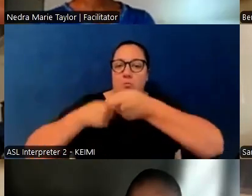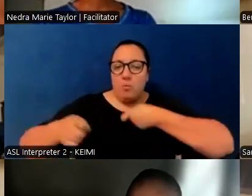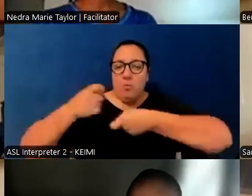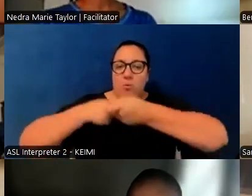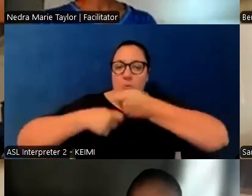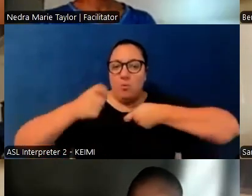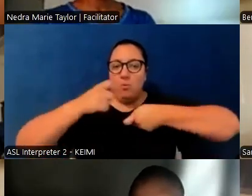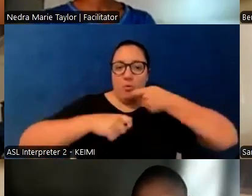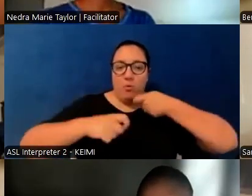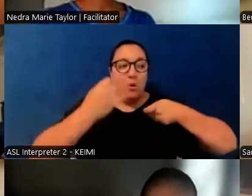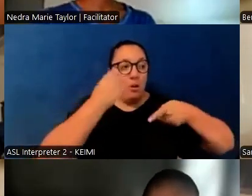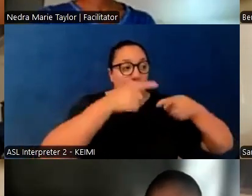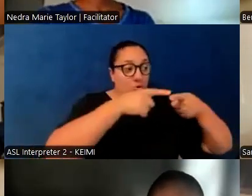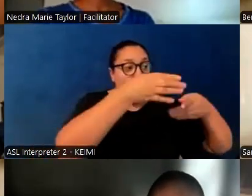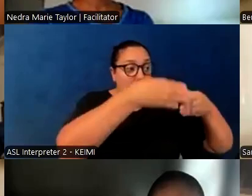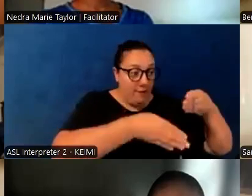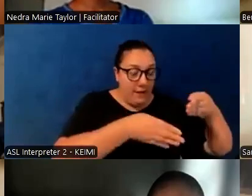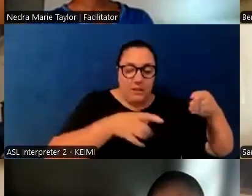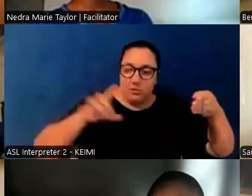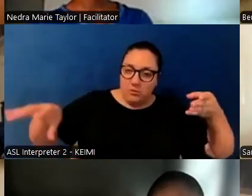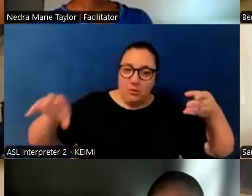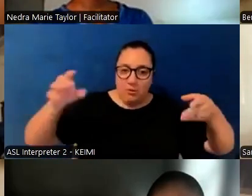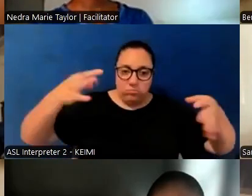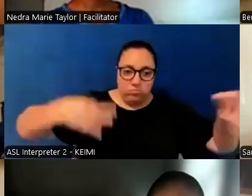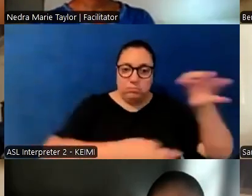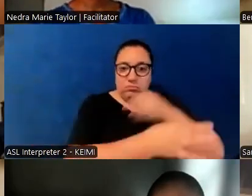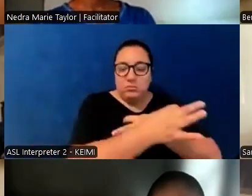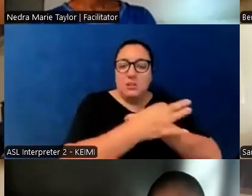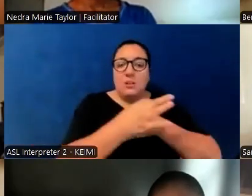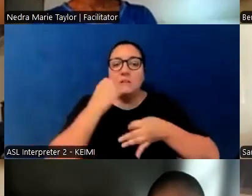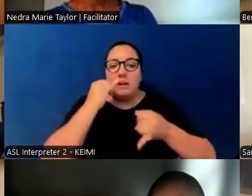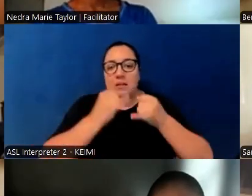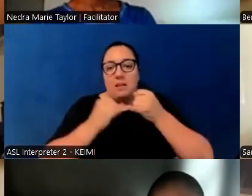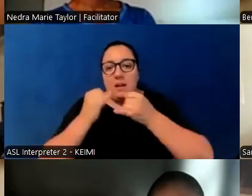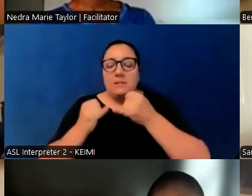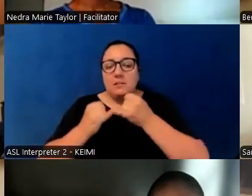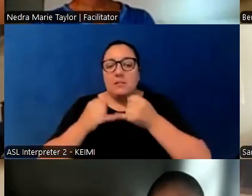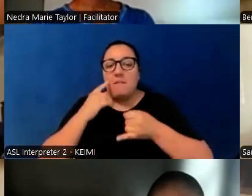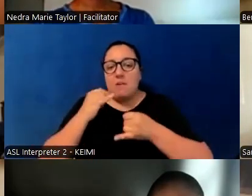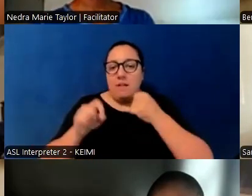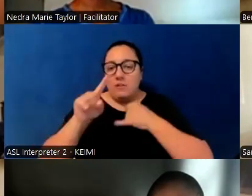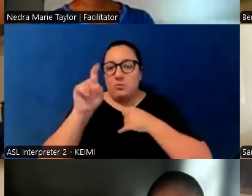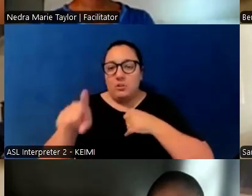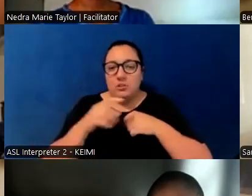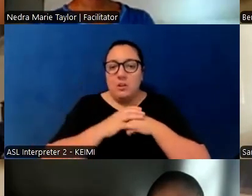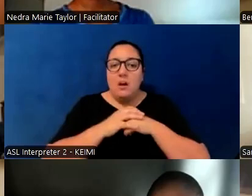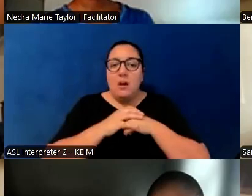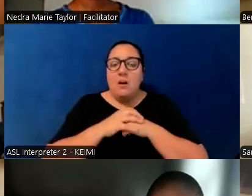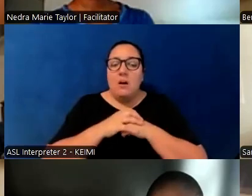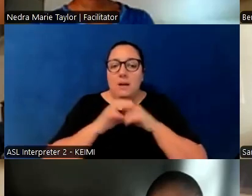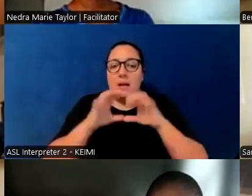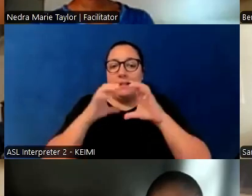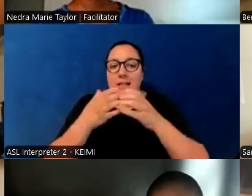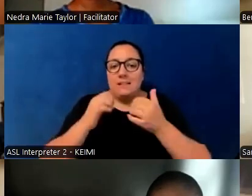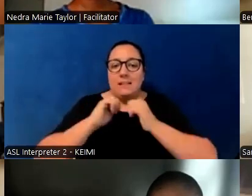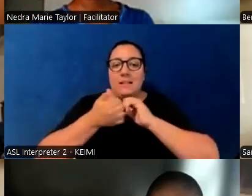in those 2 or 5 year increments. And lastly, for the last question, classes on like how to